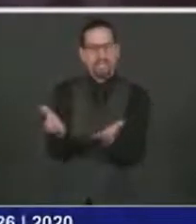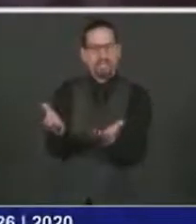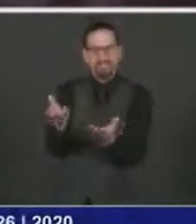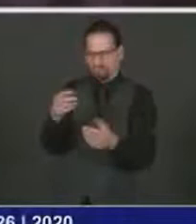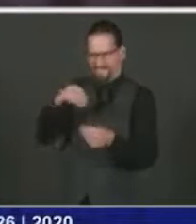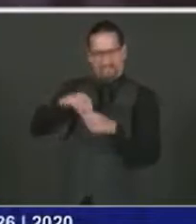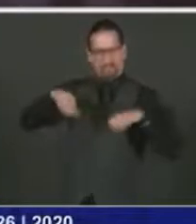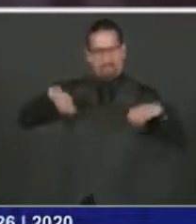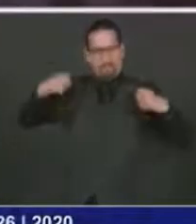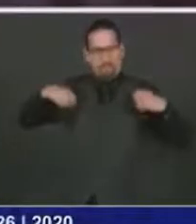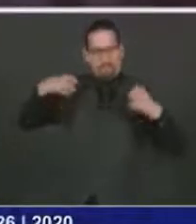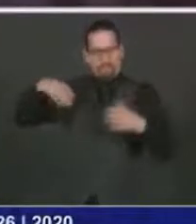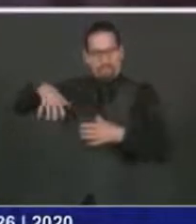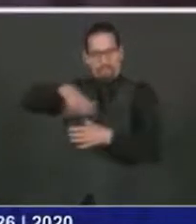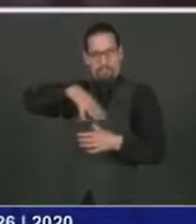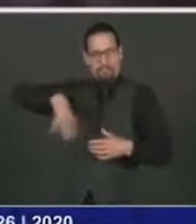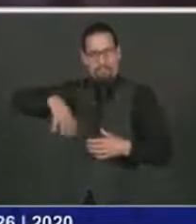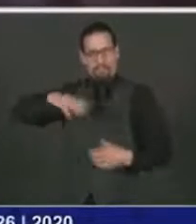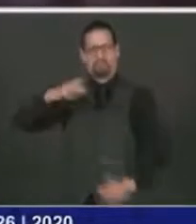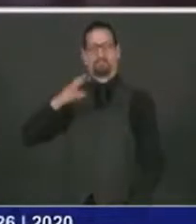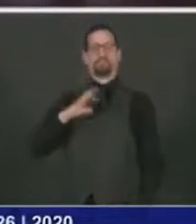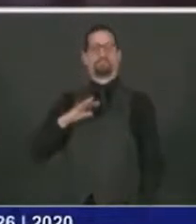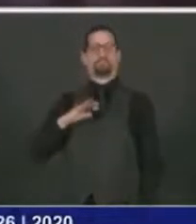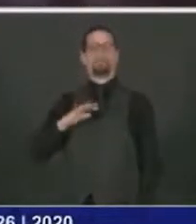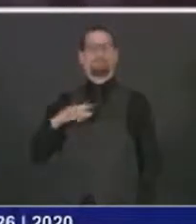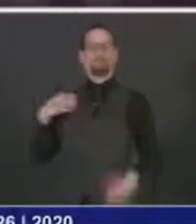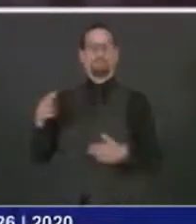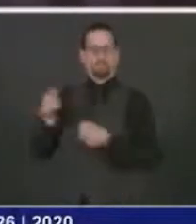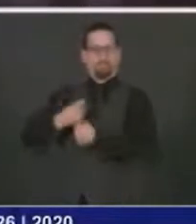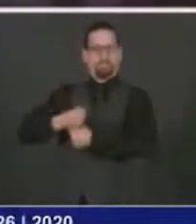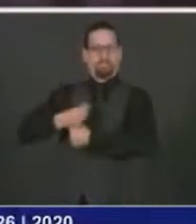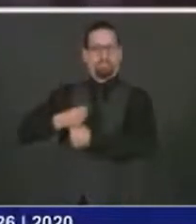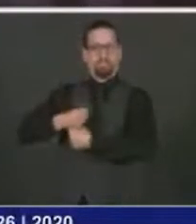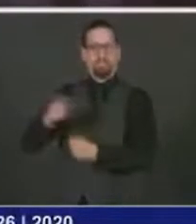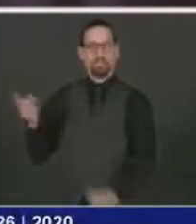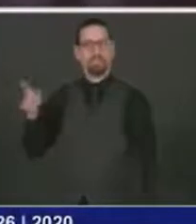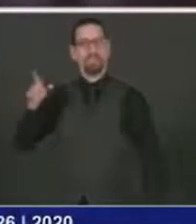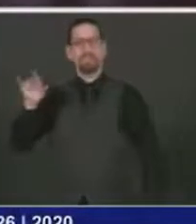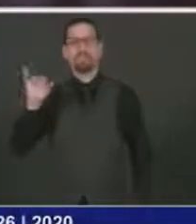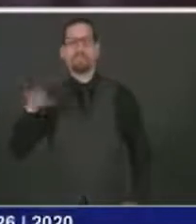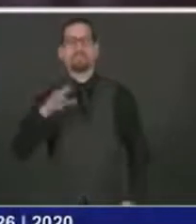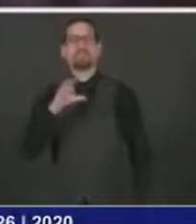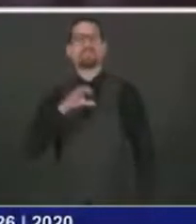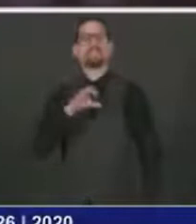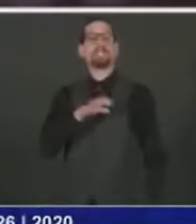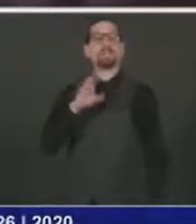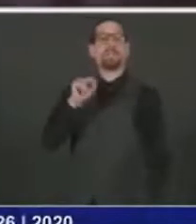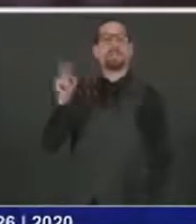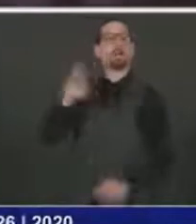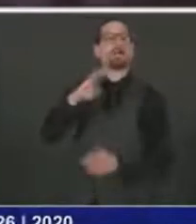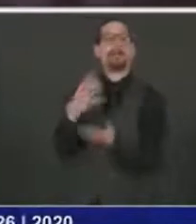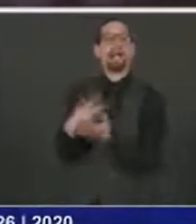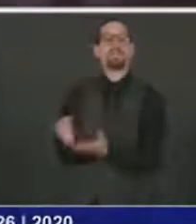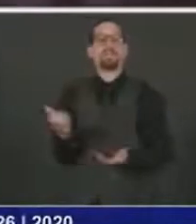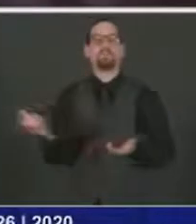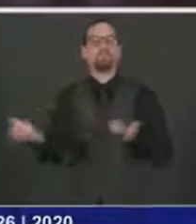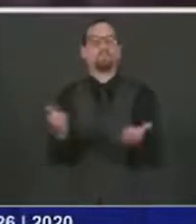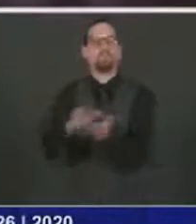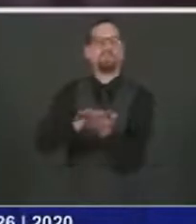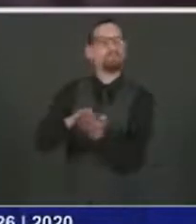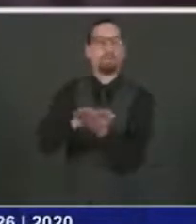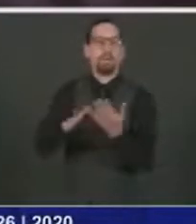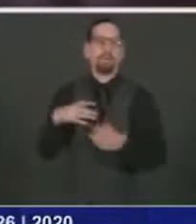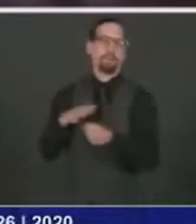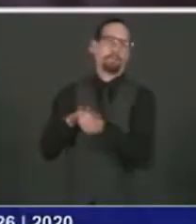impressive operation, and they're never going to run out of hand sanitizer. Now, they're, of course, a very big company. Most companies